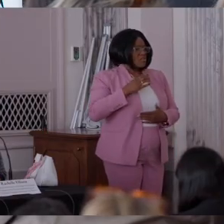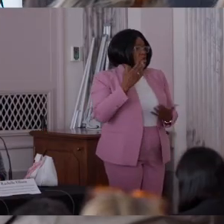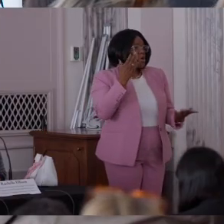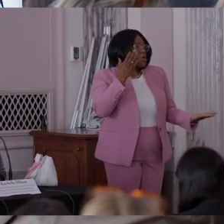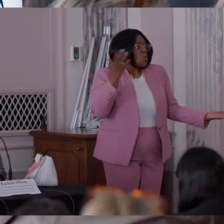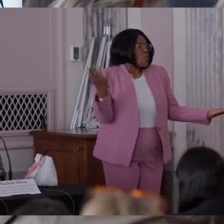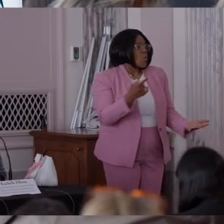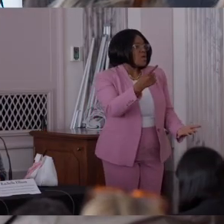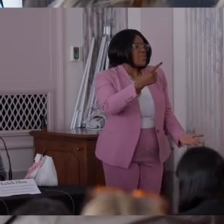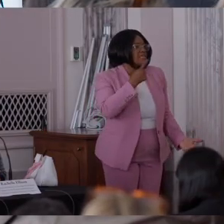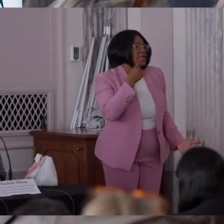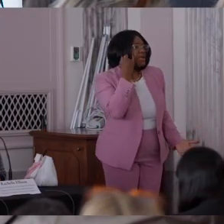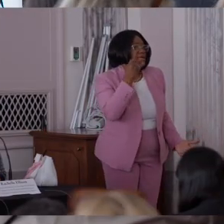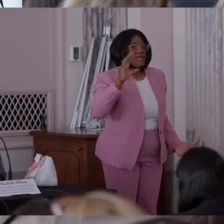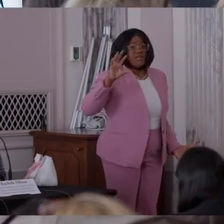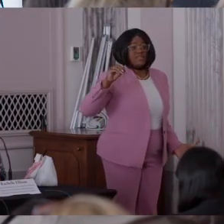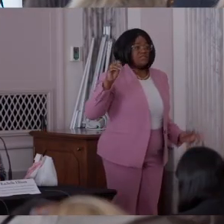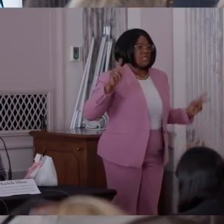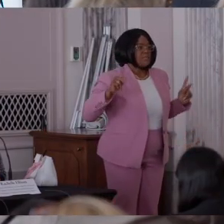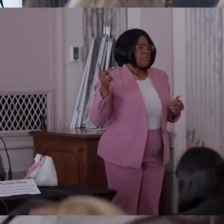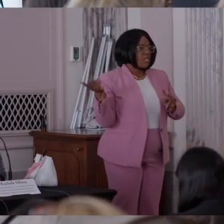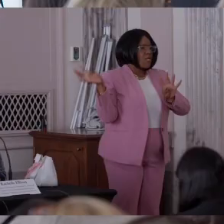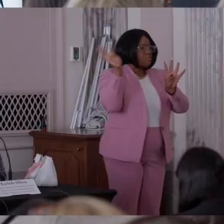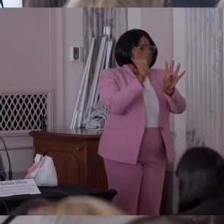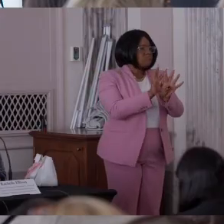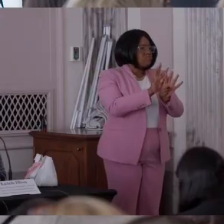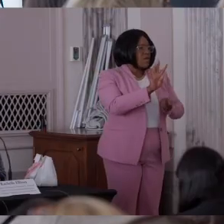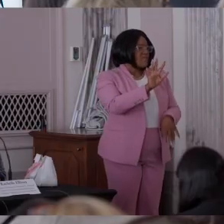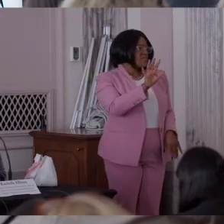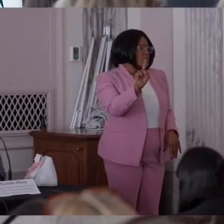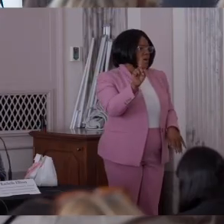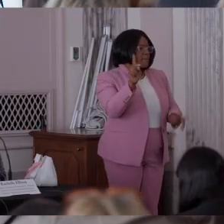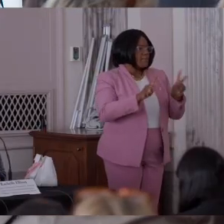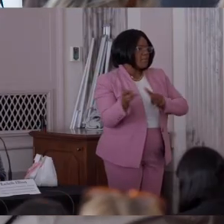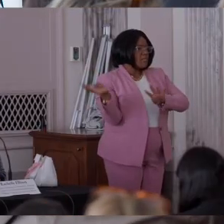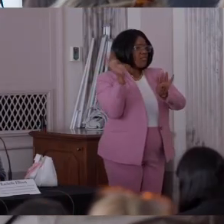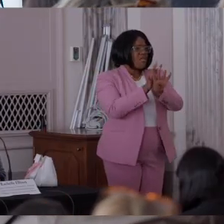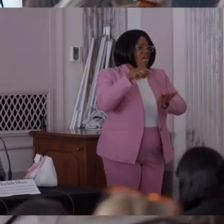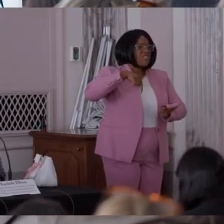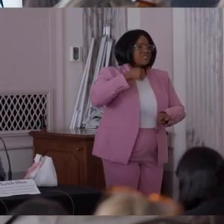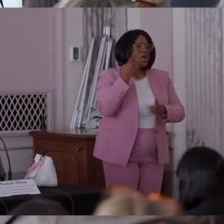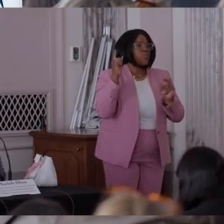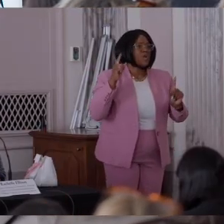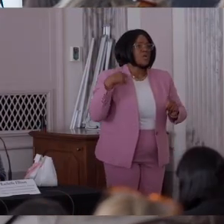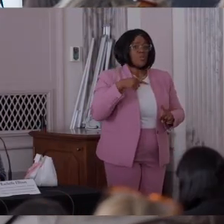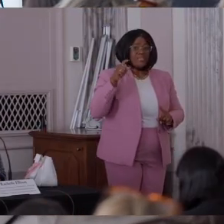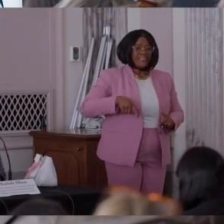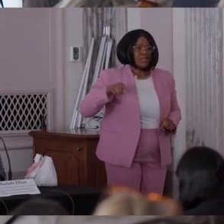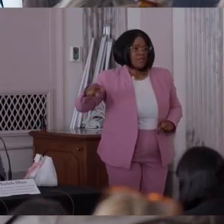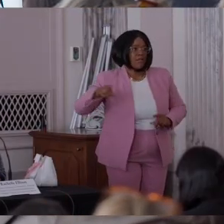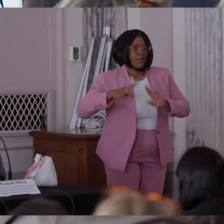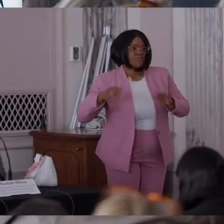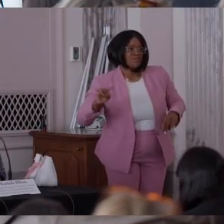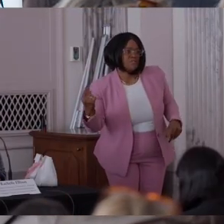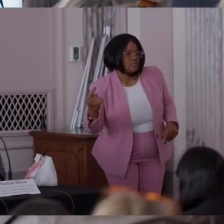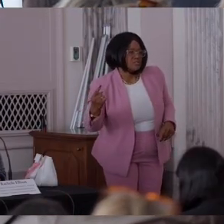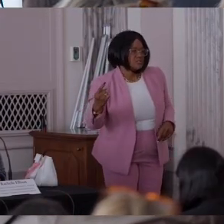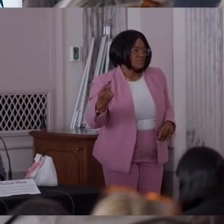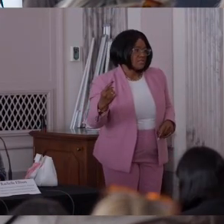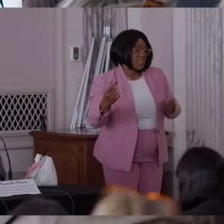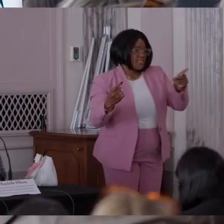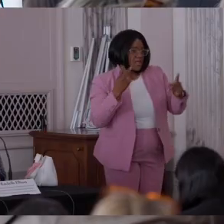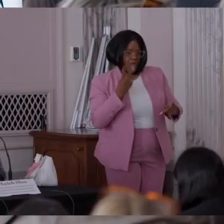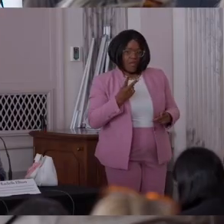you have 51 people standing there telling you that this does work and we couldn't have made it without it? And I think seeing